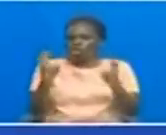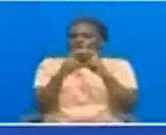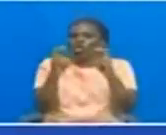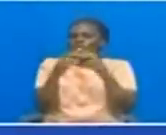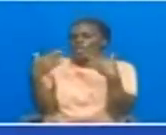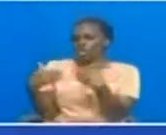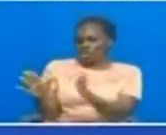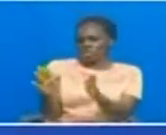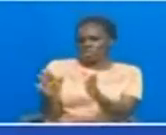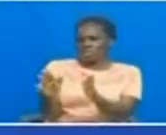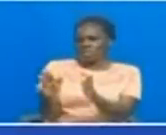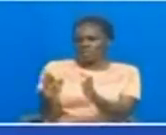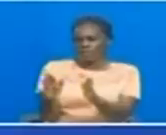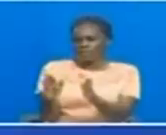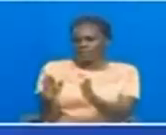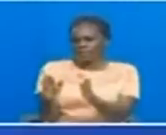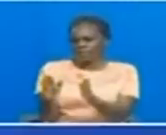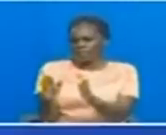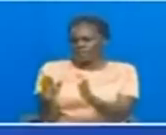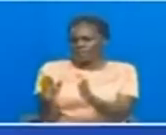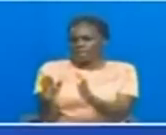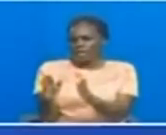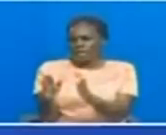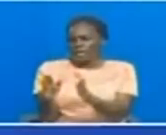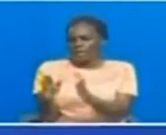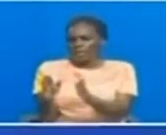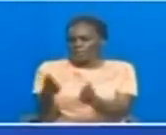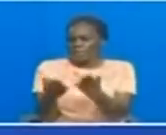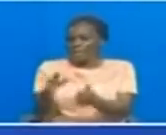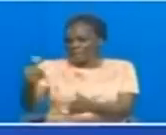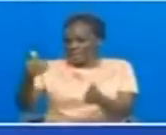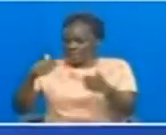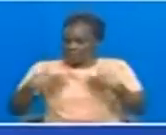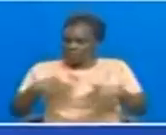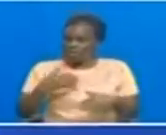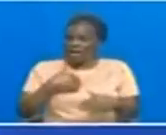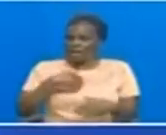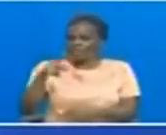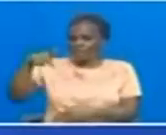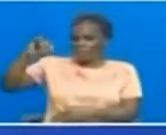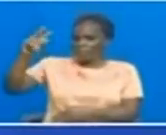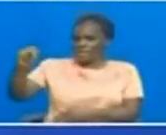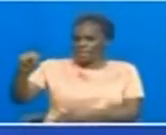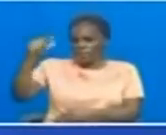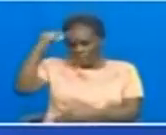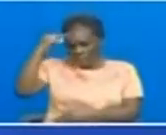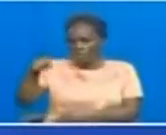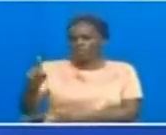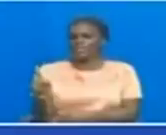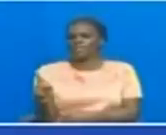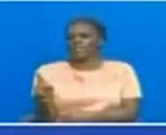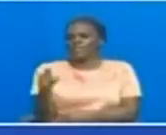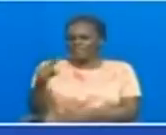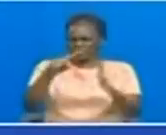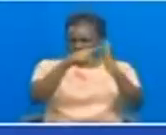and mm-hmm. lost your ID card. Yes, yes. What are the chances that someone also will have your PIN? Chances are very minimal. Very minimal, right? Exactly. So those security protocols mm-hmm.